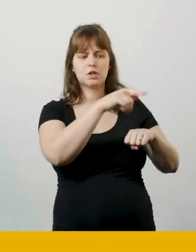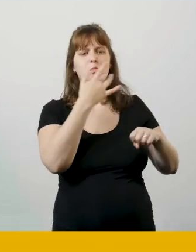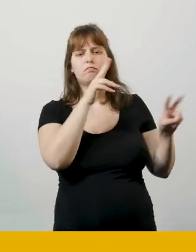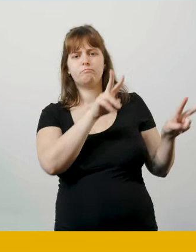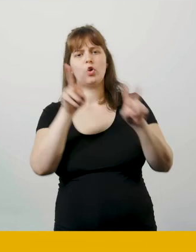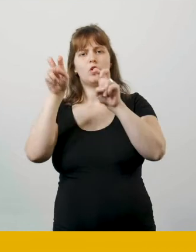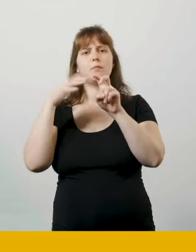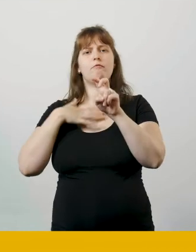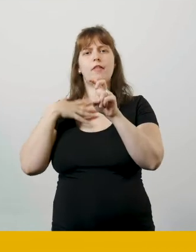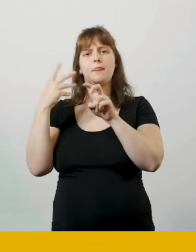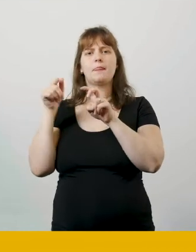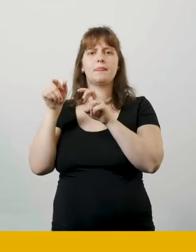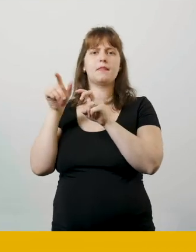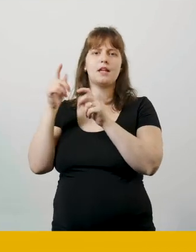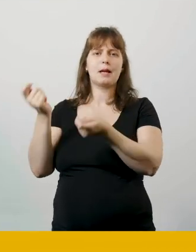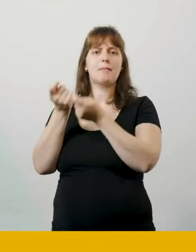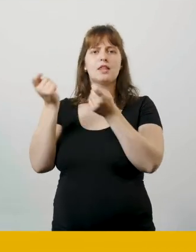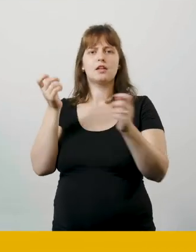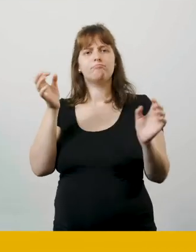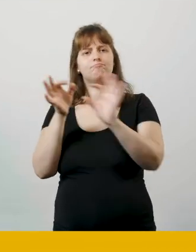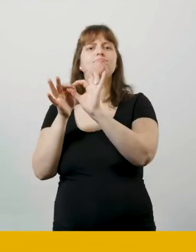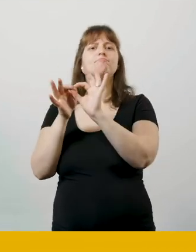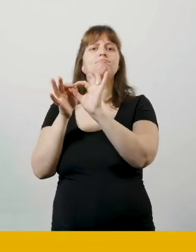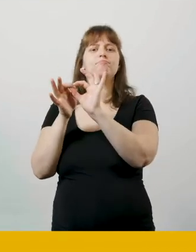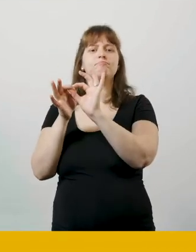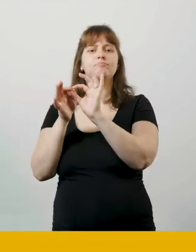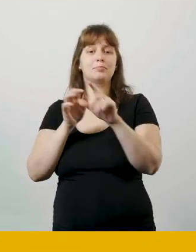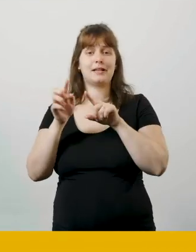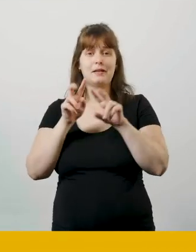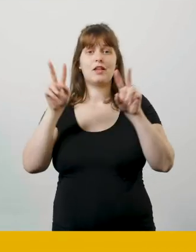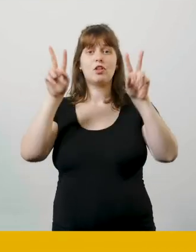campaign. So the topic of the campaign was